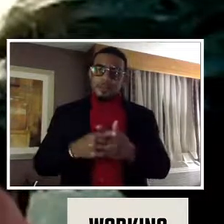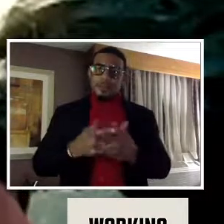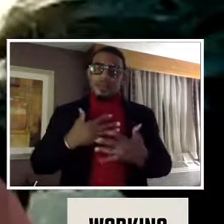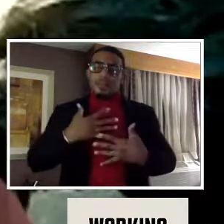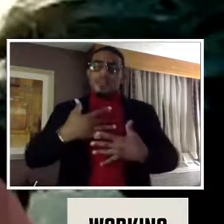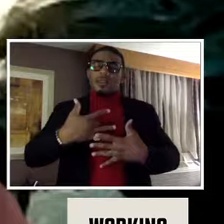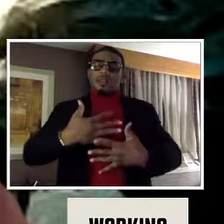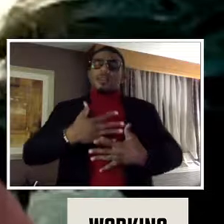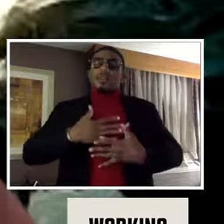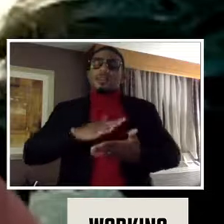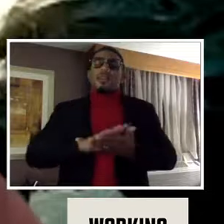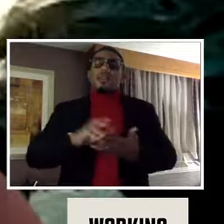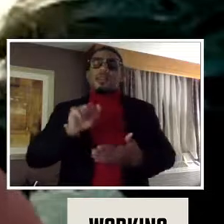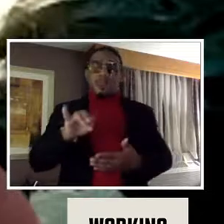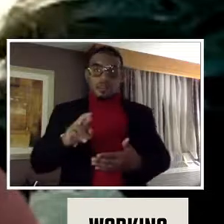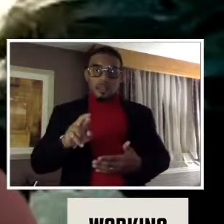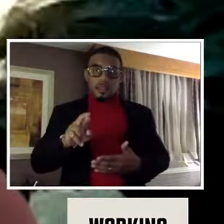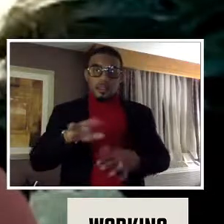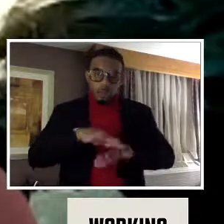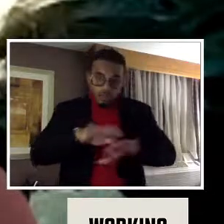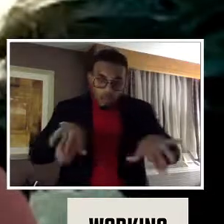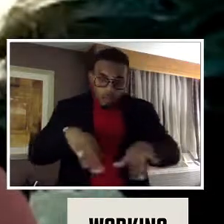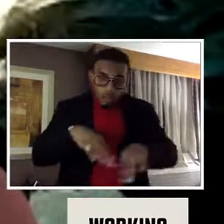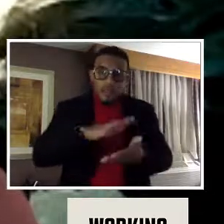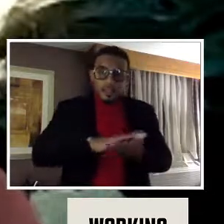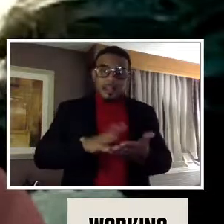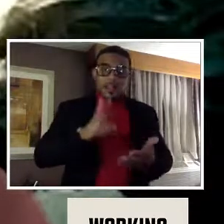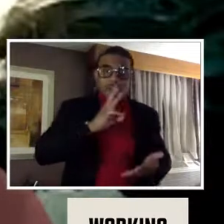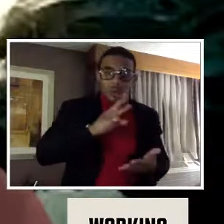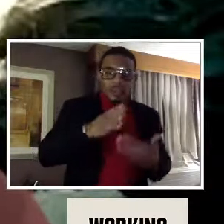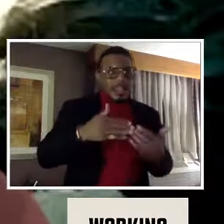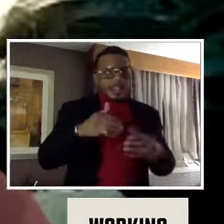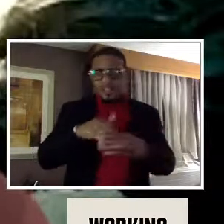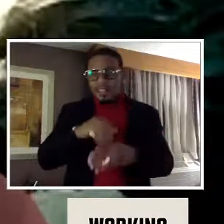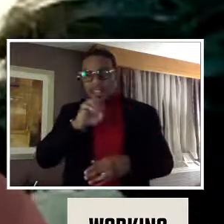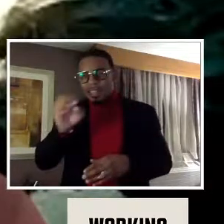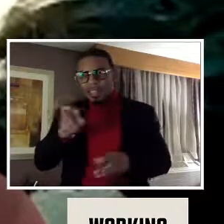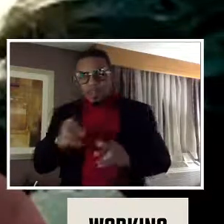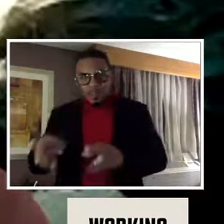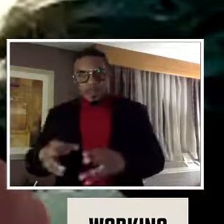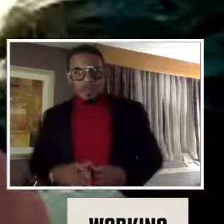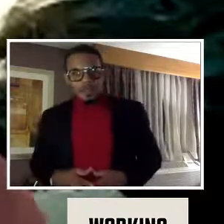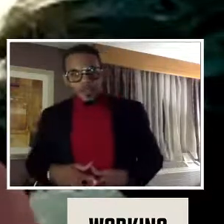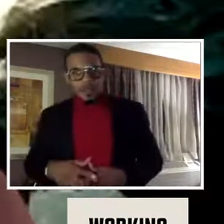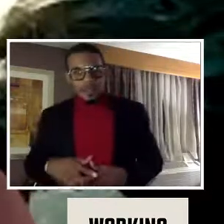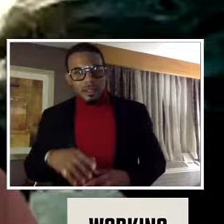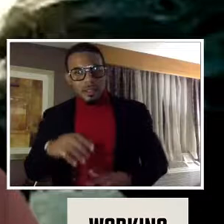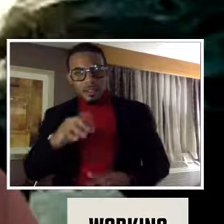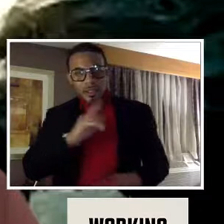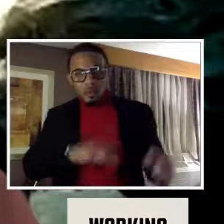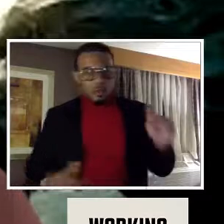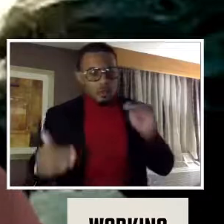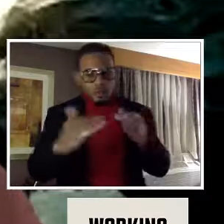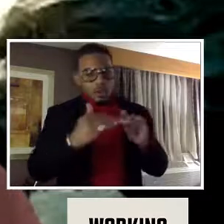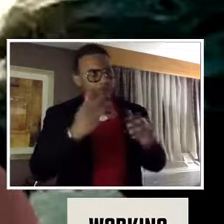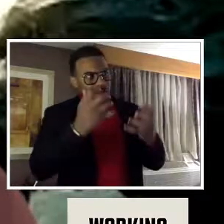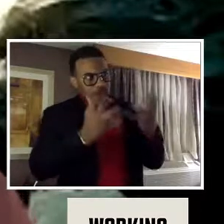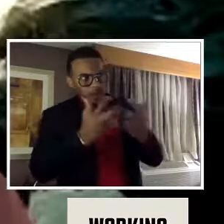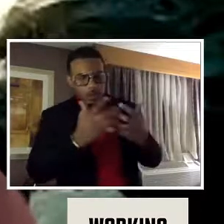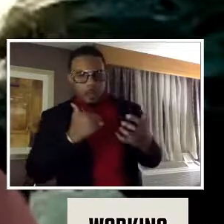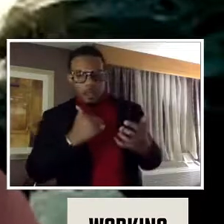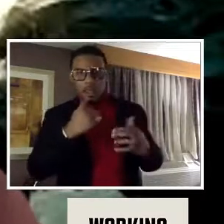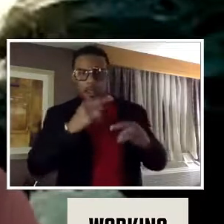breathe in clean air, swim in clean waters, even in the East River, retrofit our buildings and